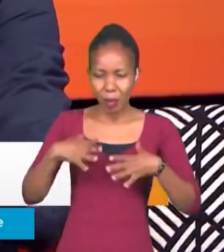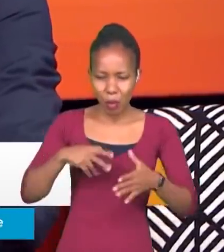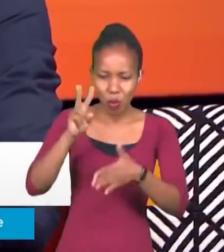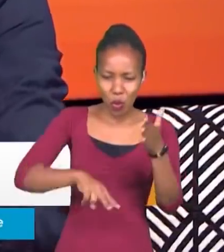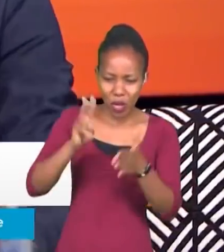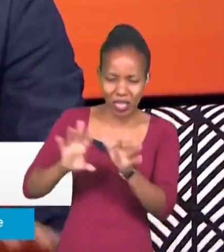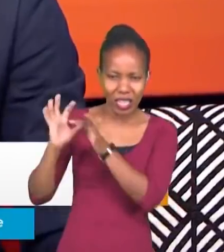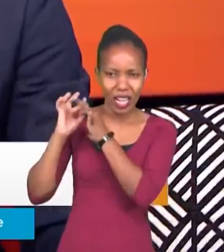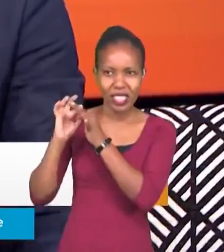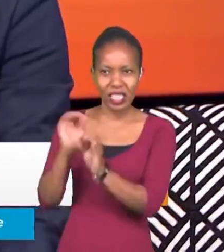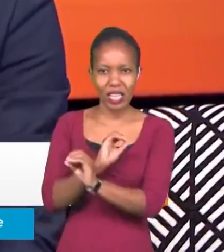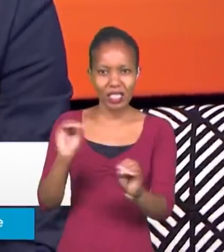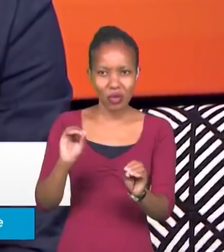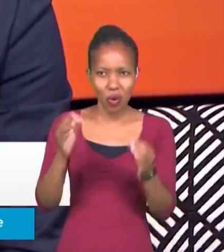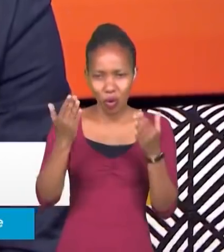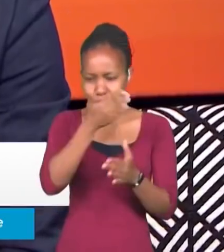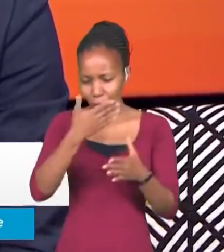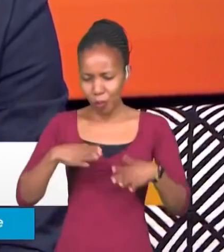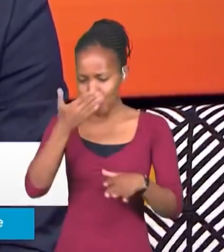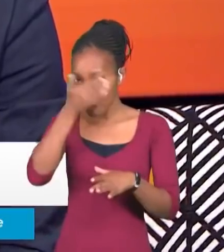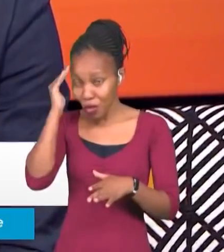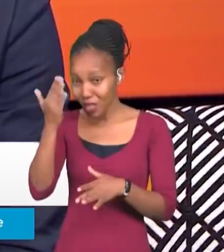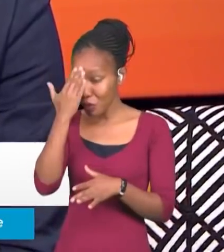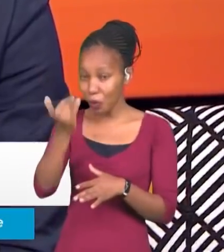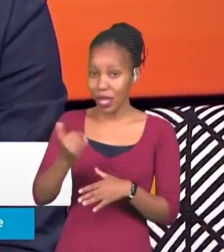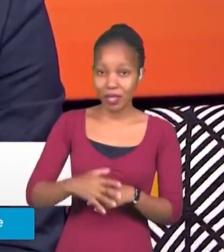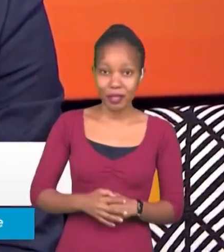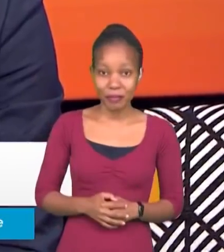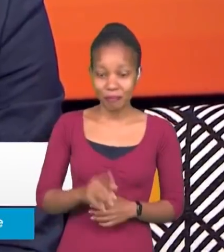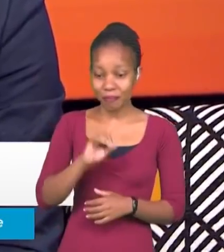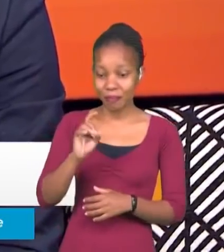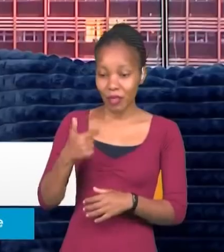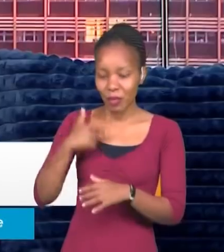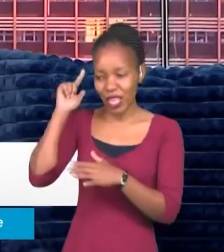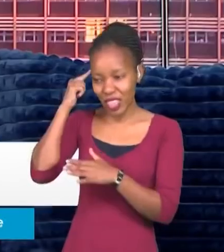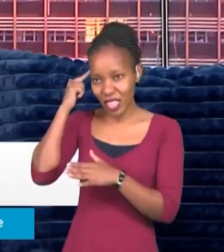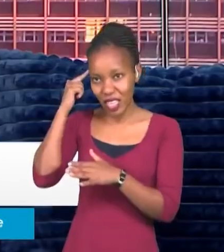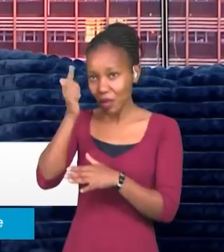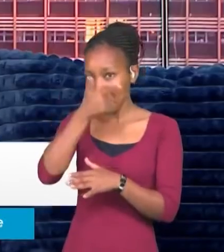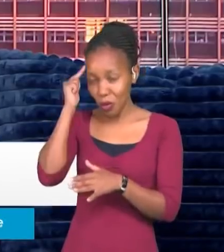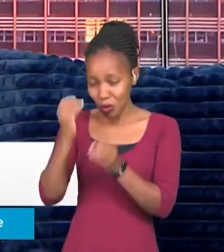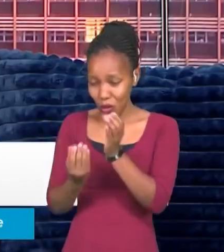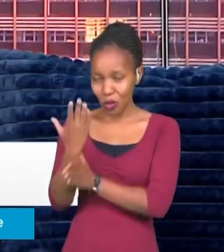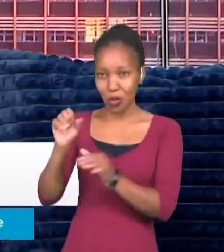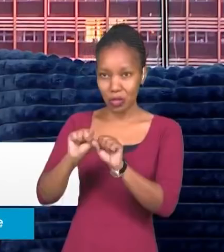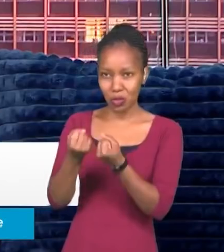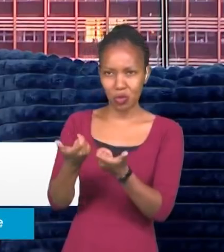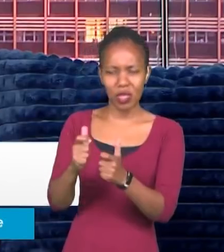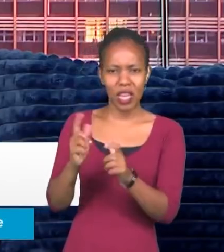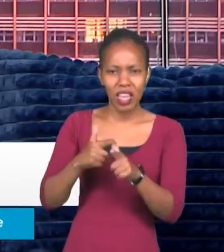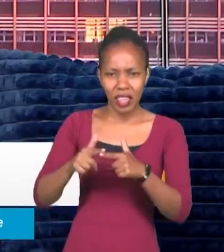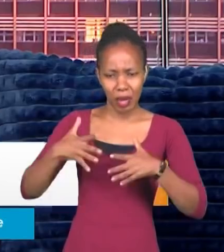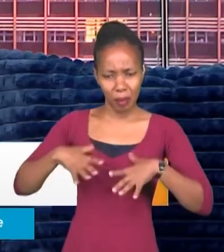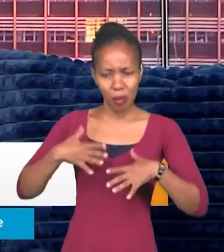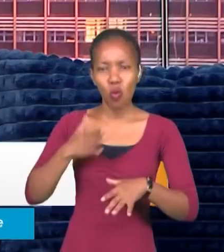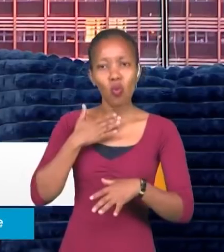It eroded big time. Yeah. What happened? Well, I guess it's with the growth of social media. Okay. Yeah, and you find that people want